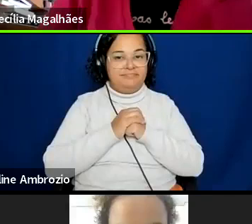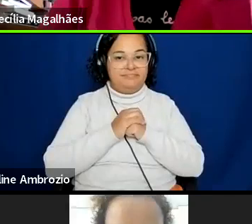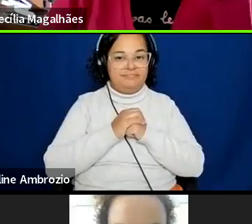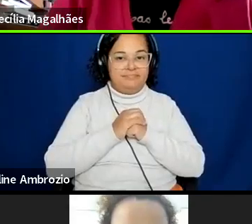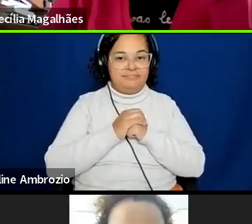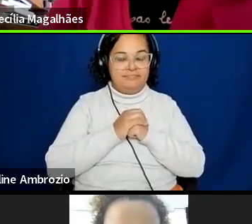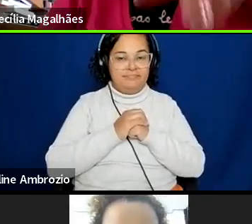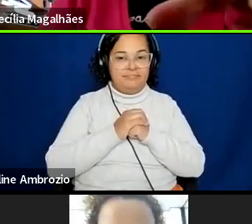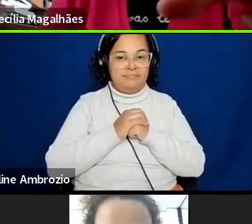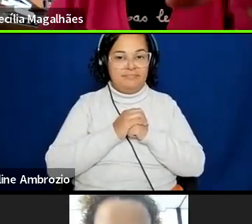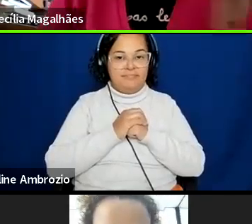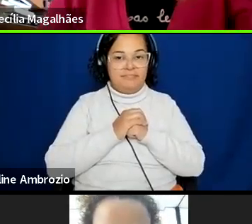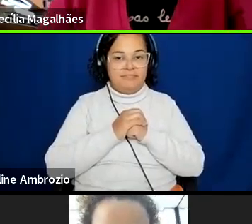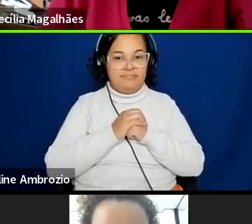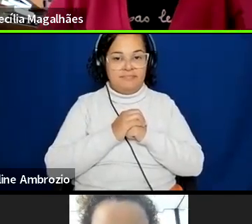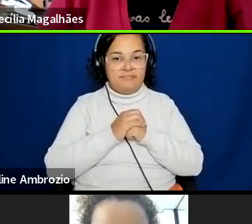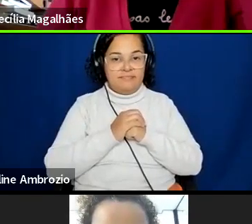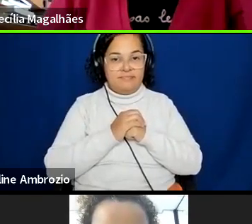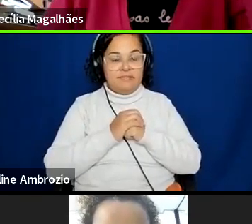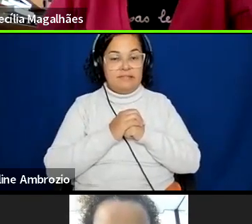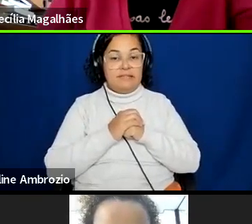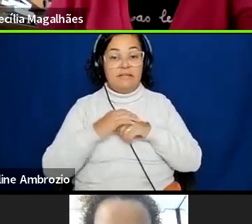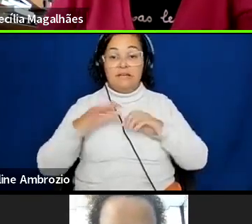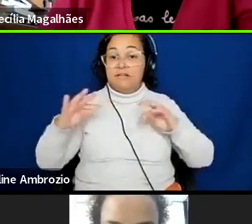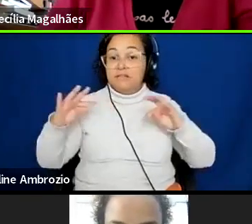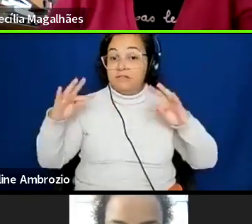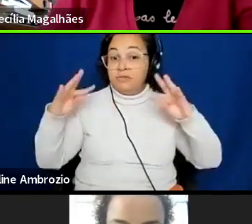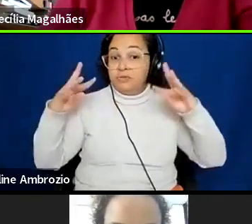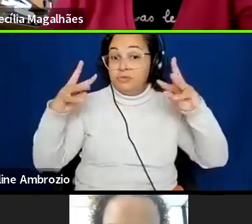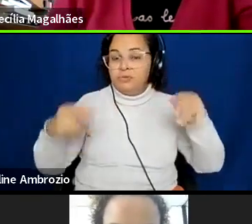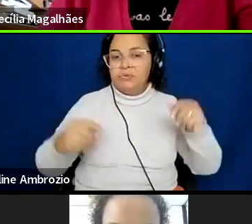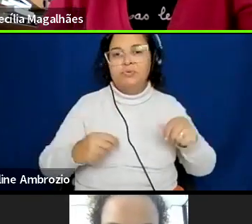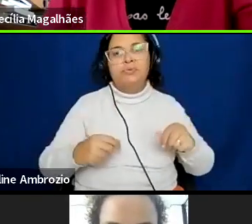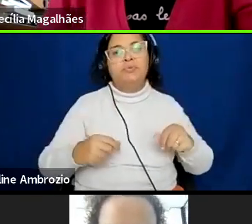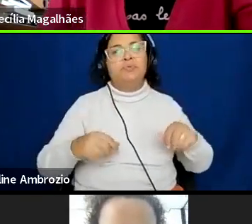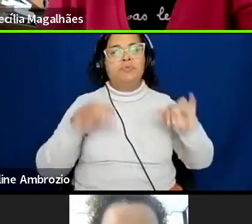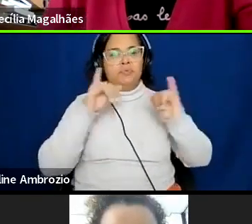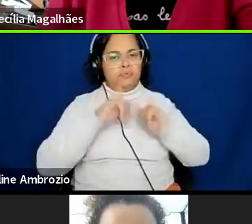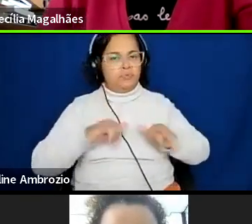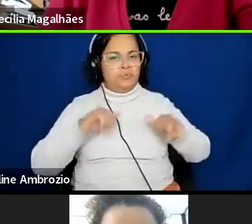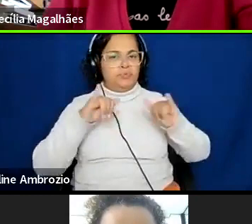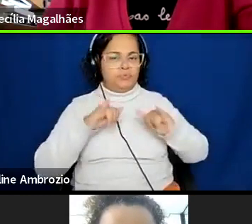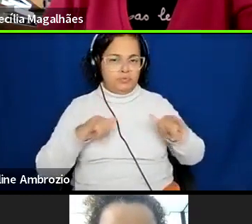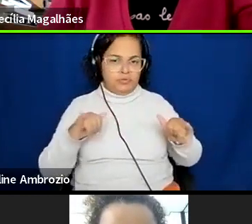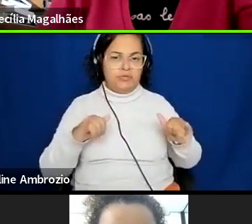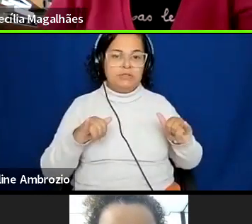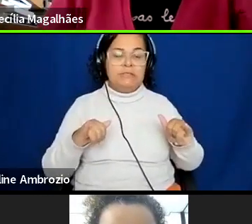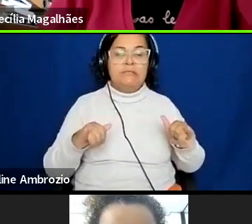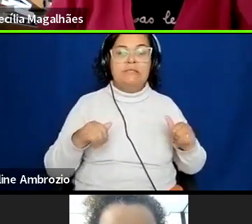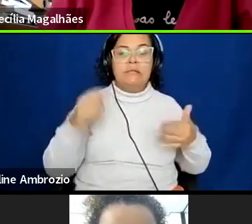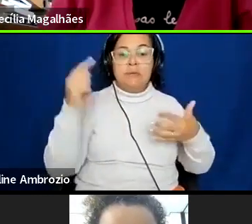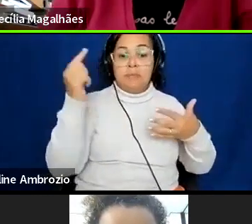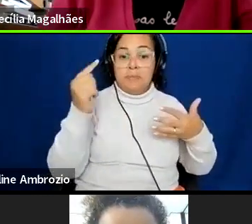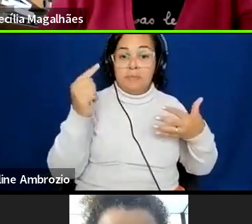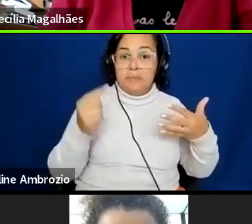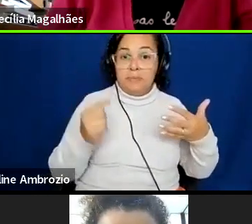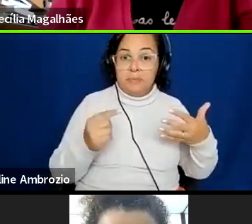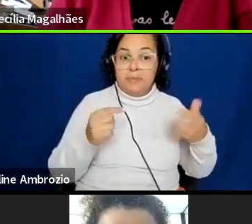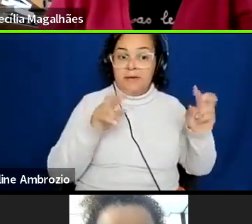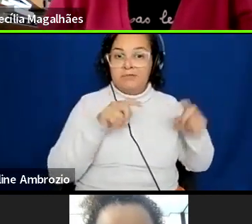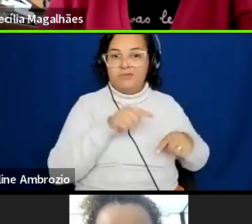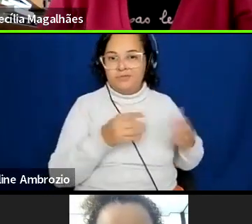all the news and this talk, Peter's first session of the seminar, is going to be on the